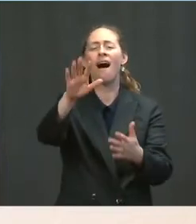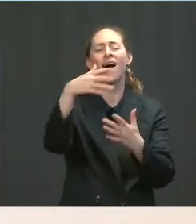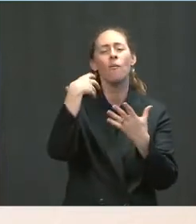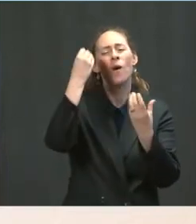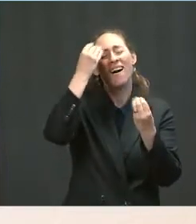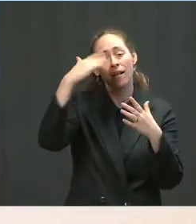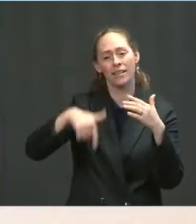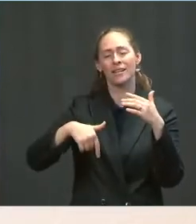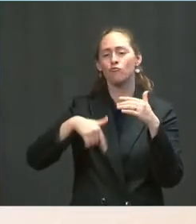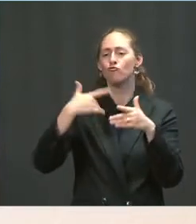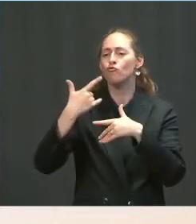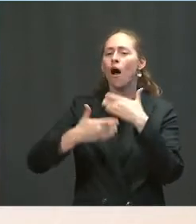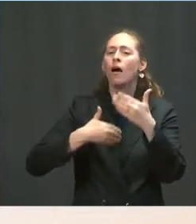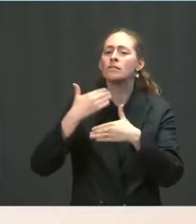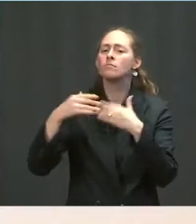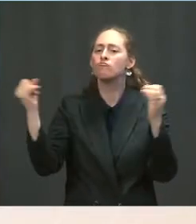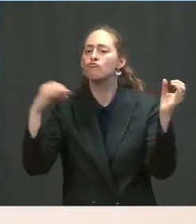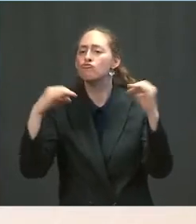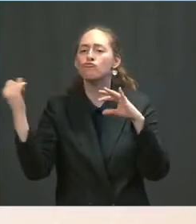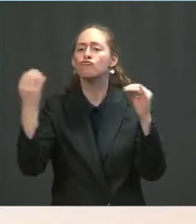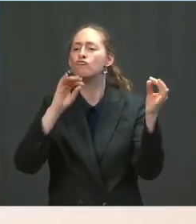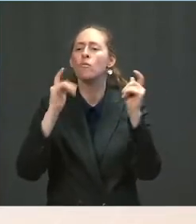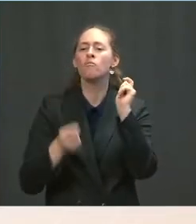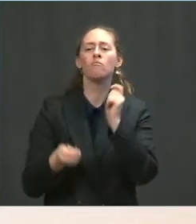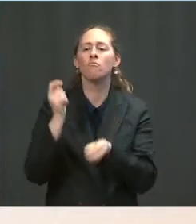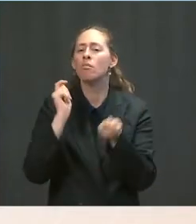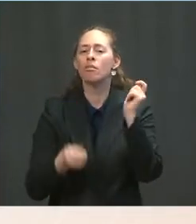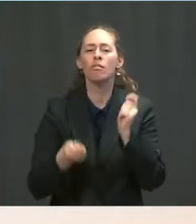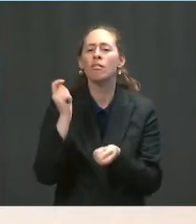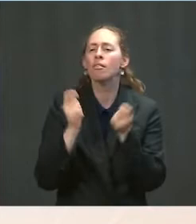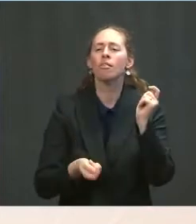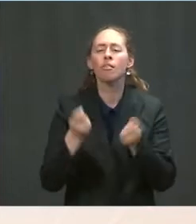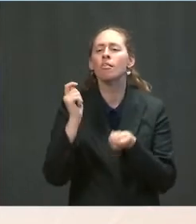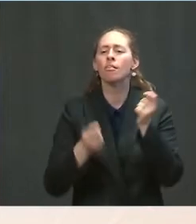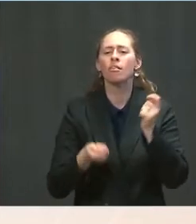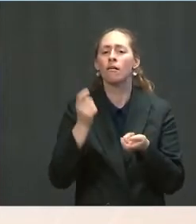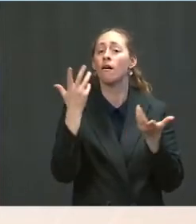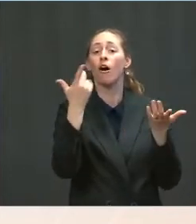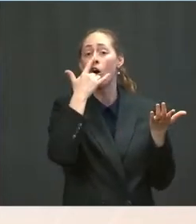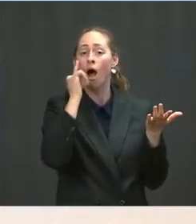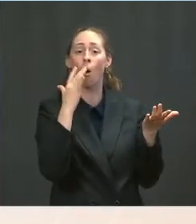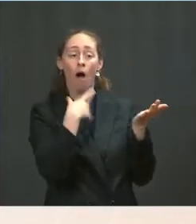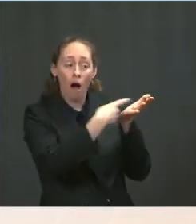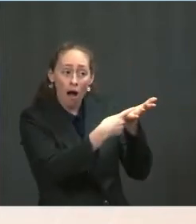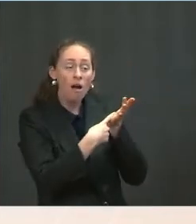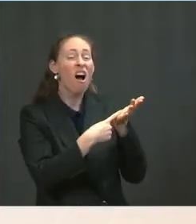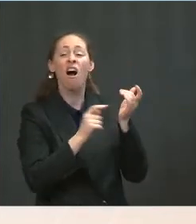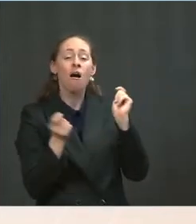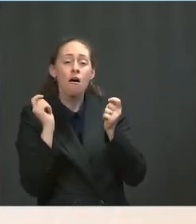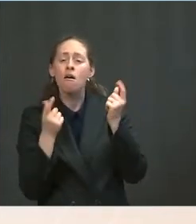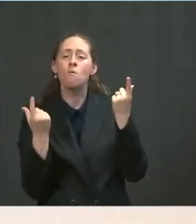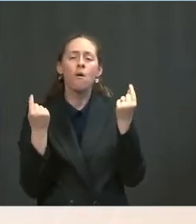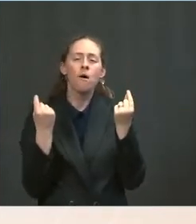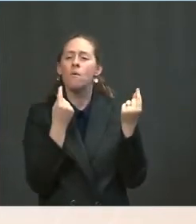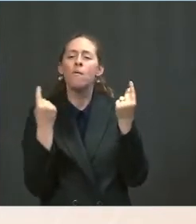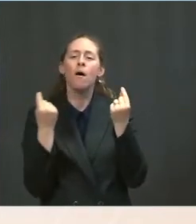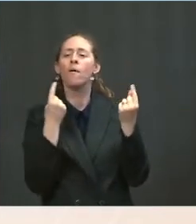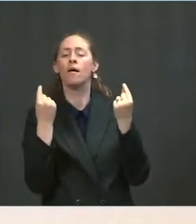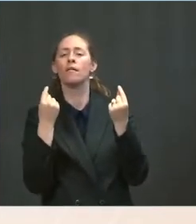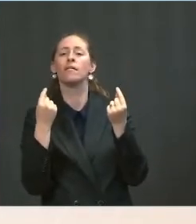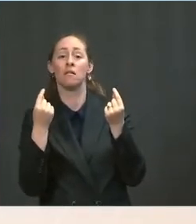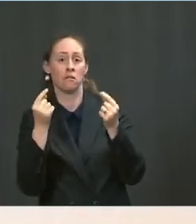on the Hill when it comes to reconciliation, and also clearly the bipartisan infrastructure deal.